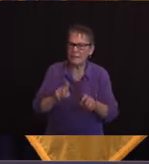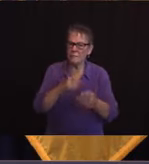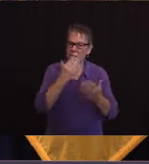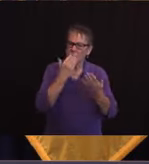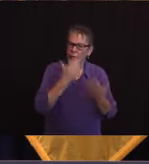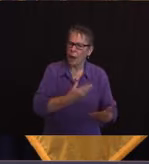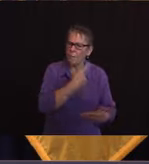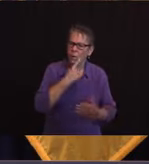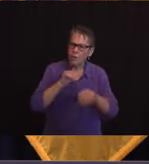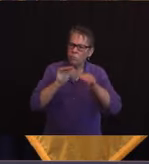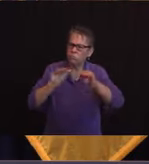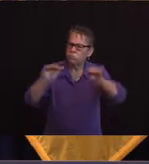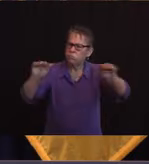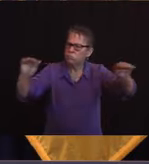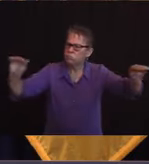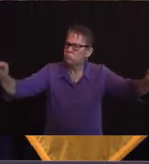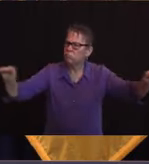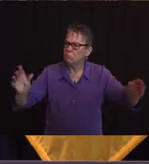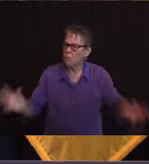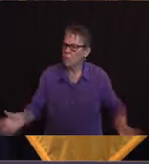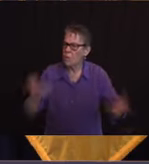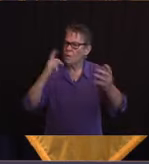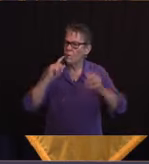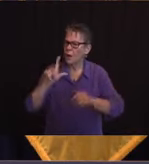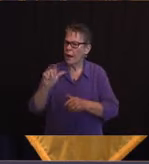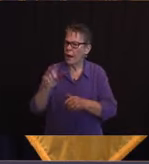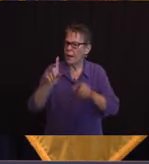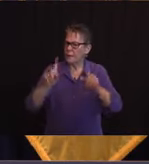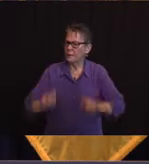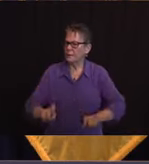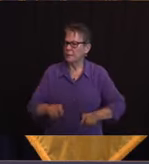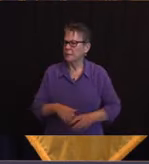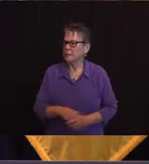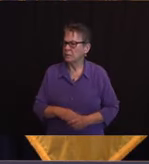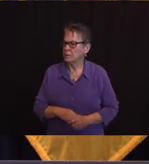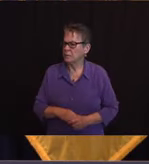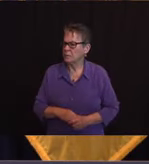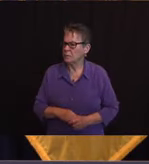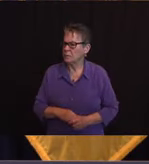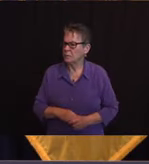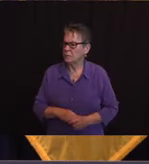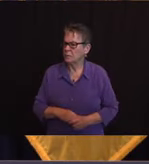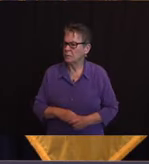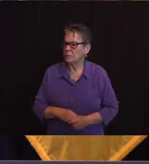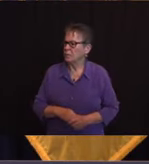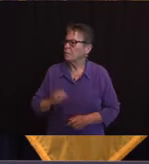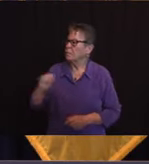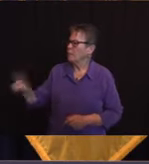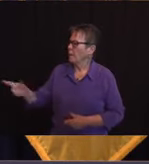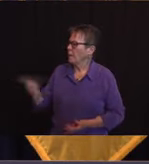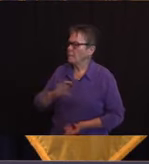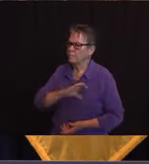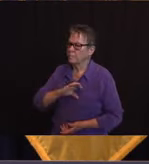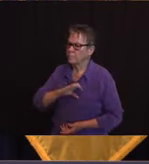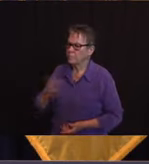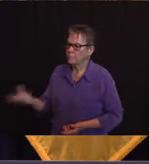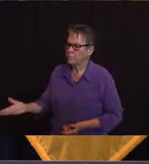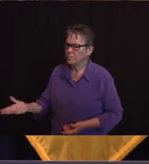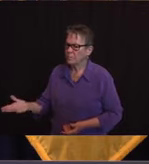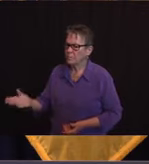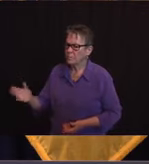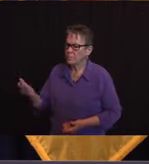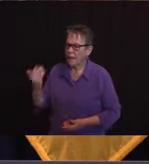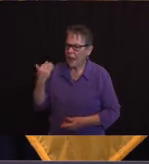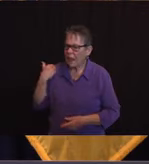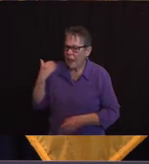had some nasty weather by me last night in Monmouth County. I was on the phone with the Highlands mayor this morning talking about power outages. I know